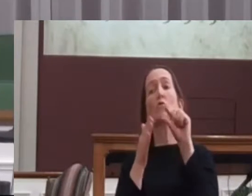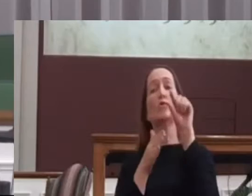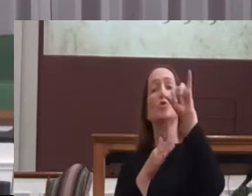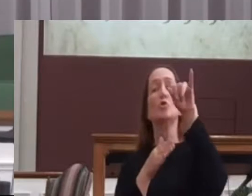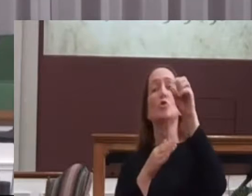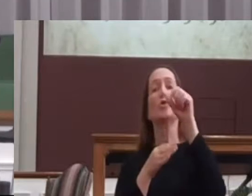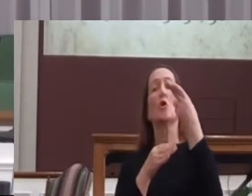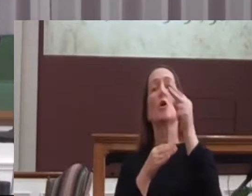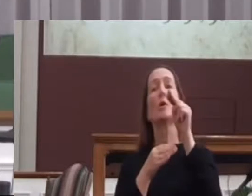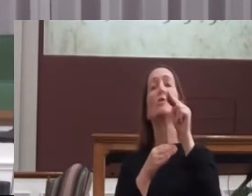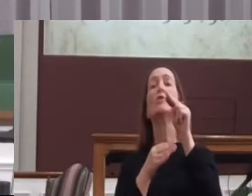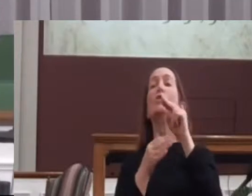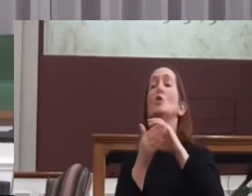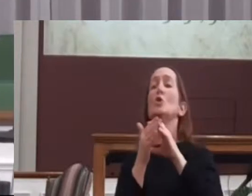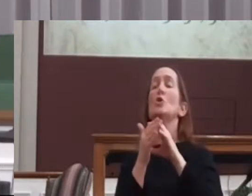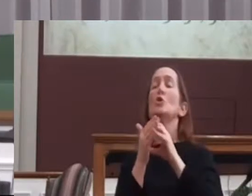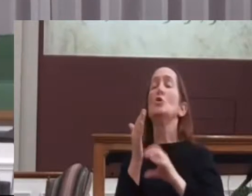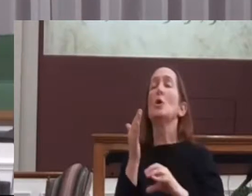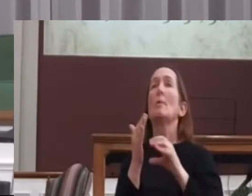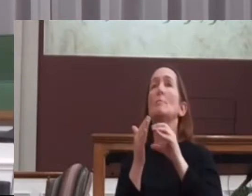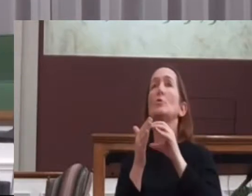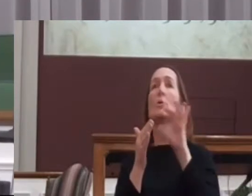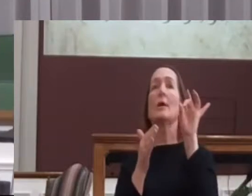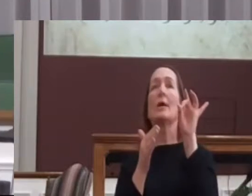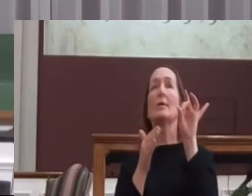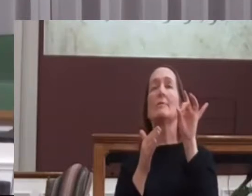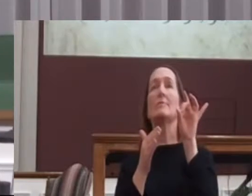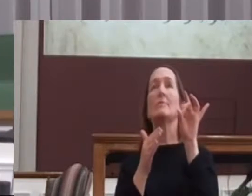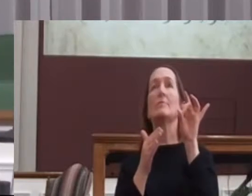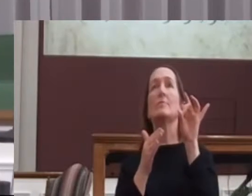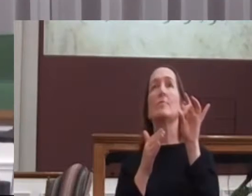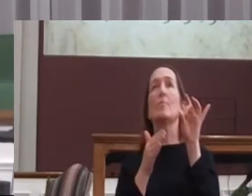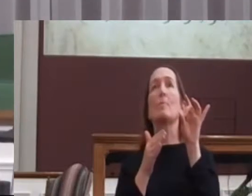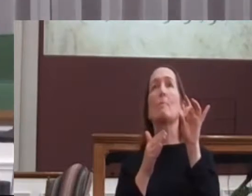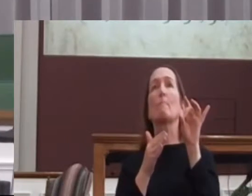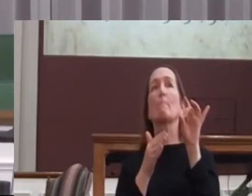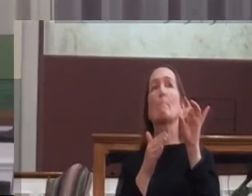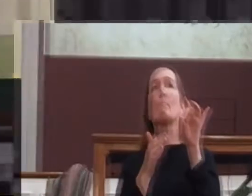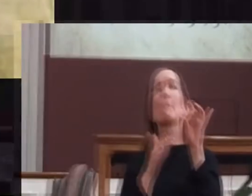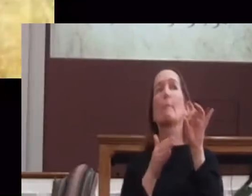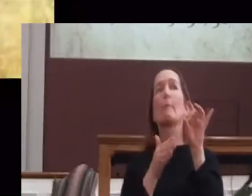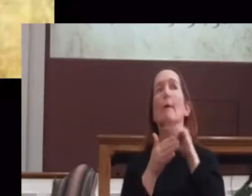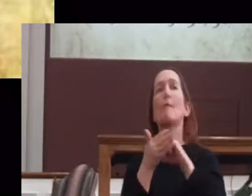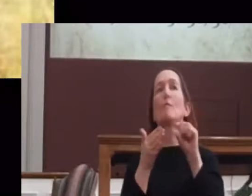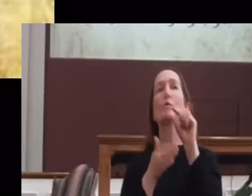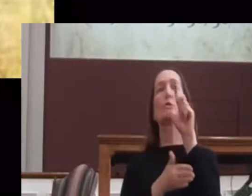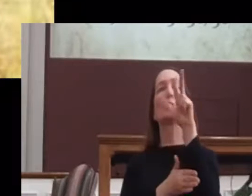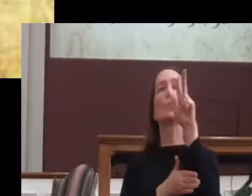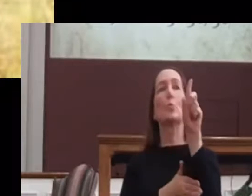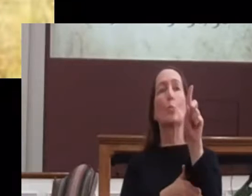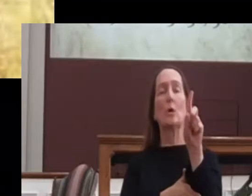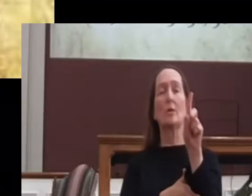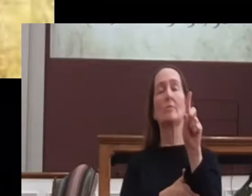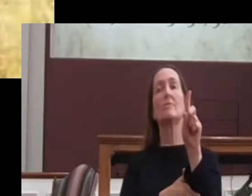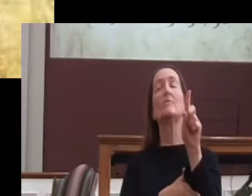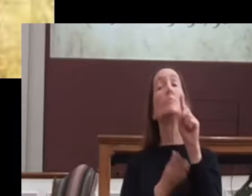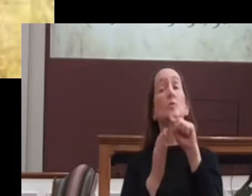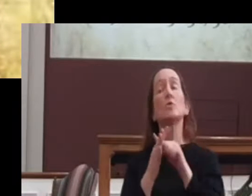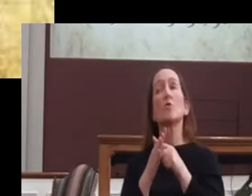to. And I'd like you to look at one more verse with me, John chapter 8, if you'd turn there very quickly. John chapter 8.